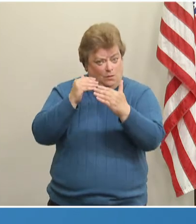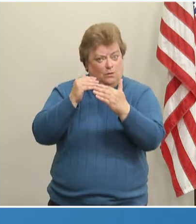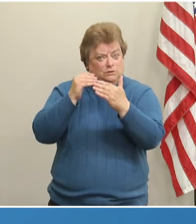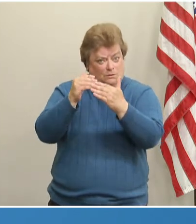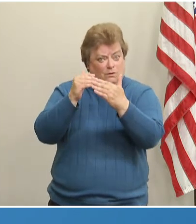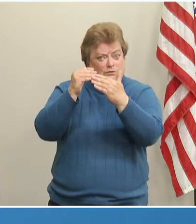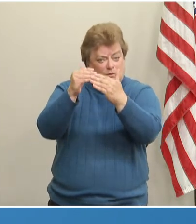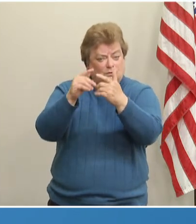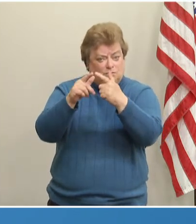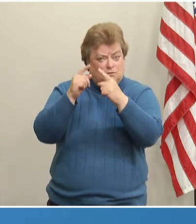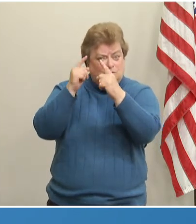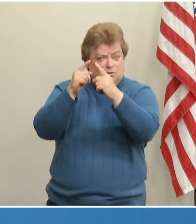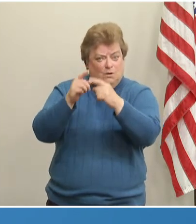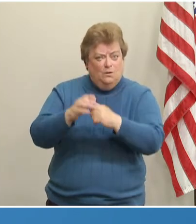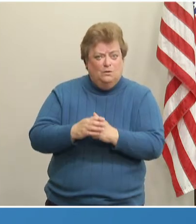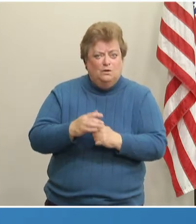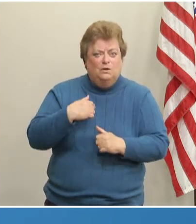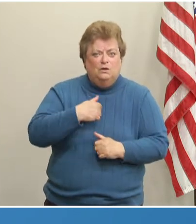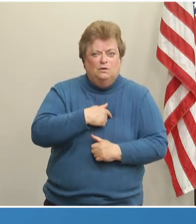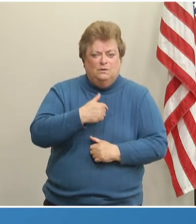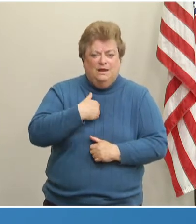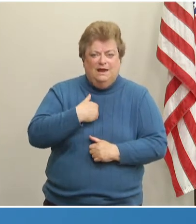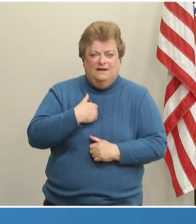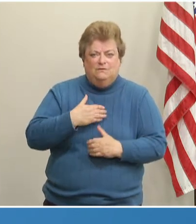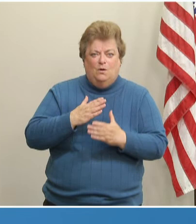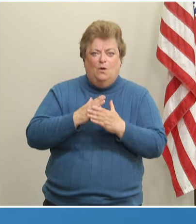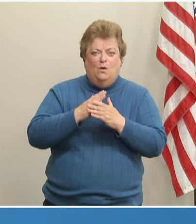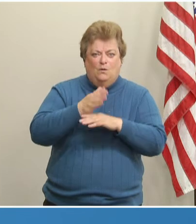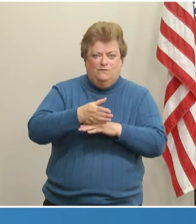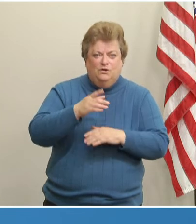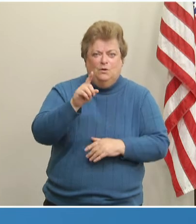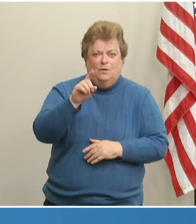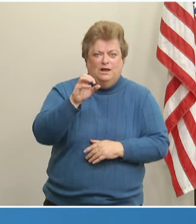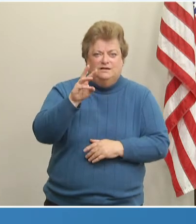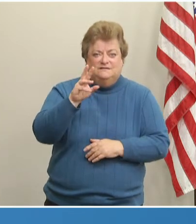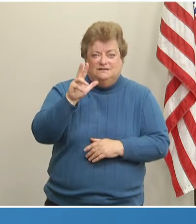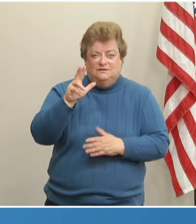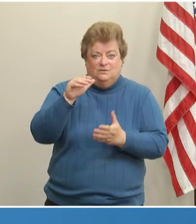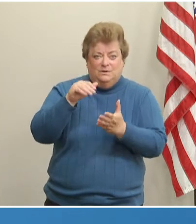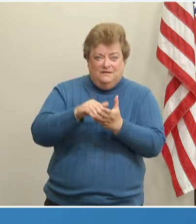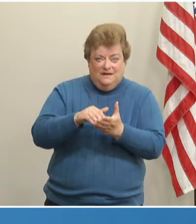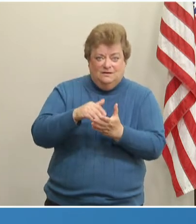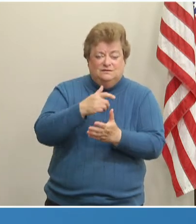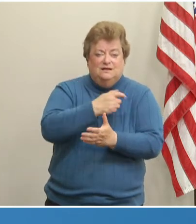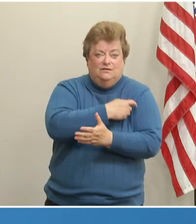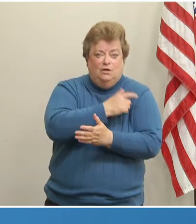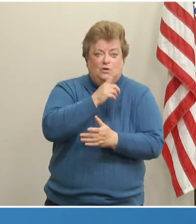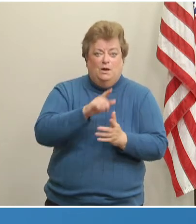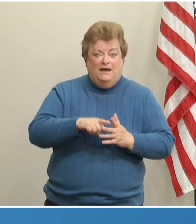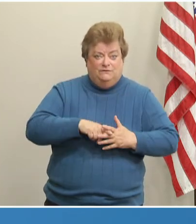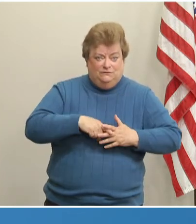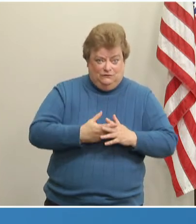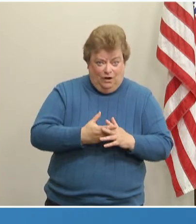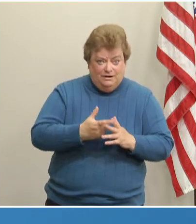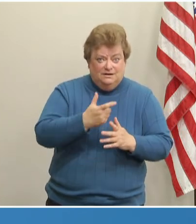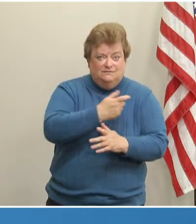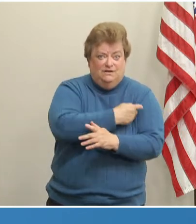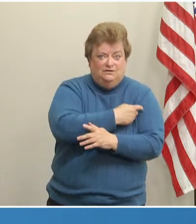week. We now have more than 163,000 residents who have already initiated vaccination.